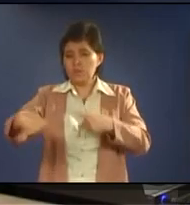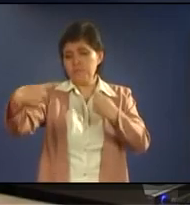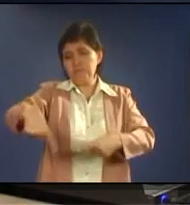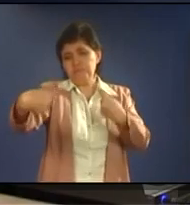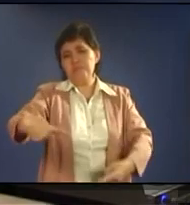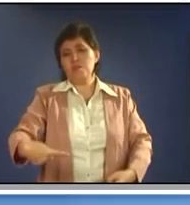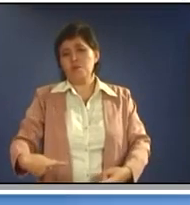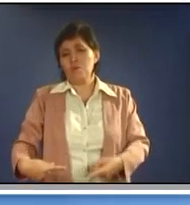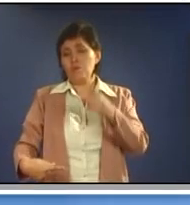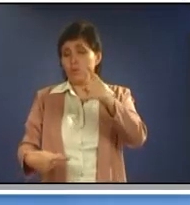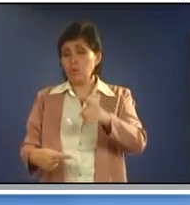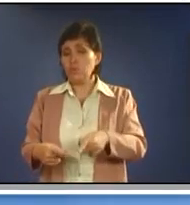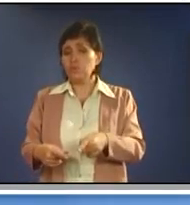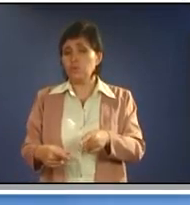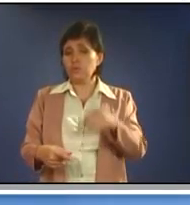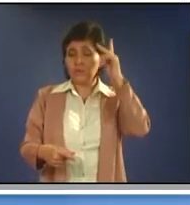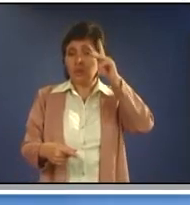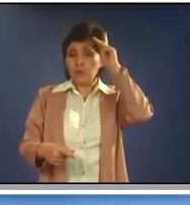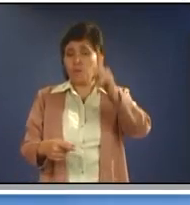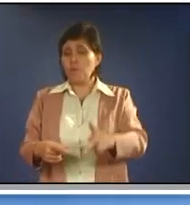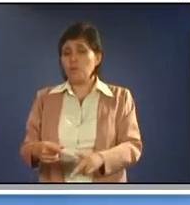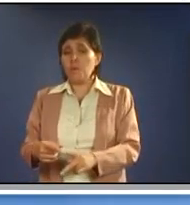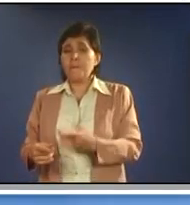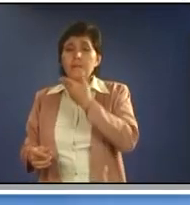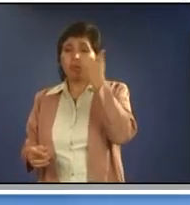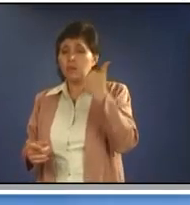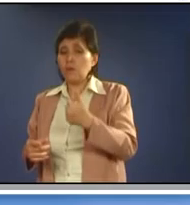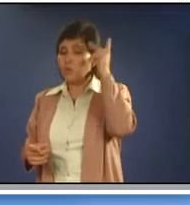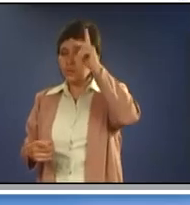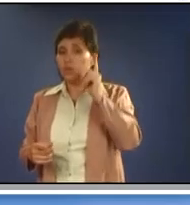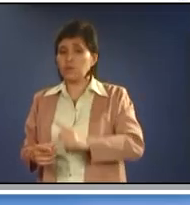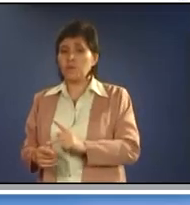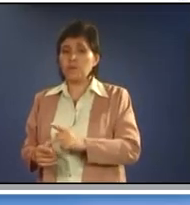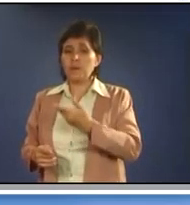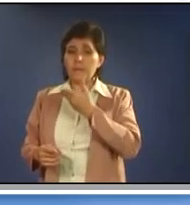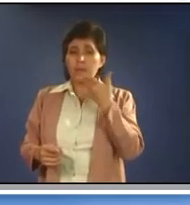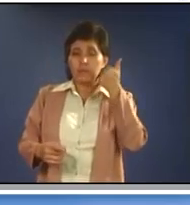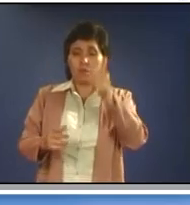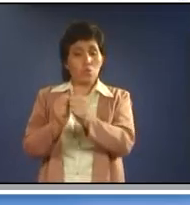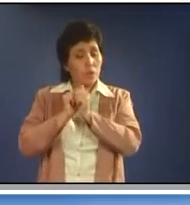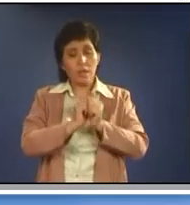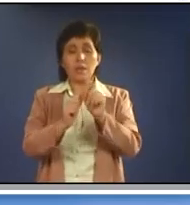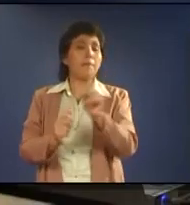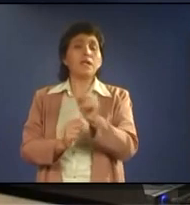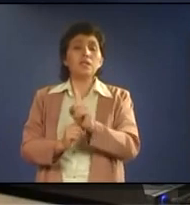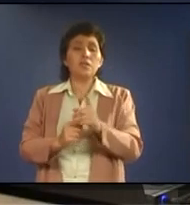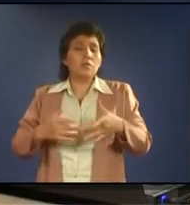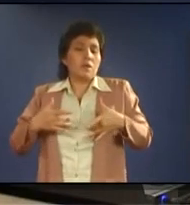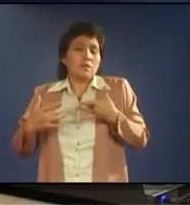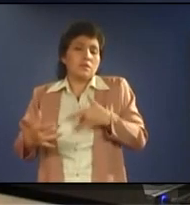Do you cycle better when you cycle alone, or do you cycle better when you cycle together? Now, if you